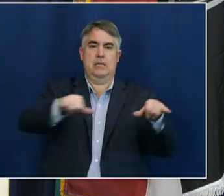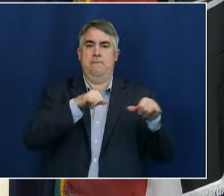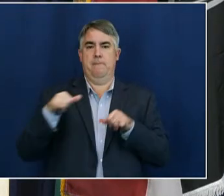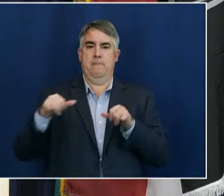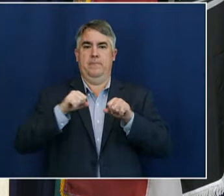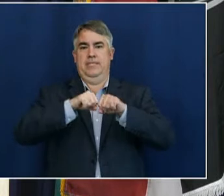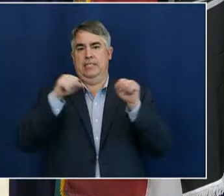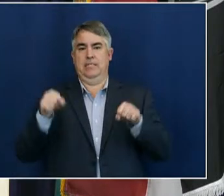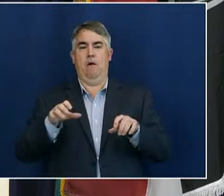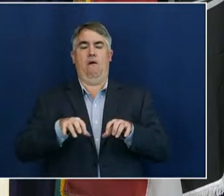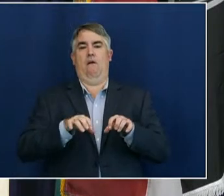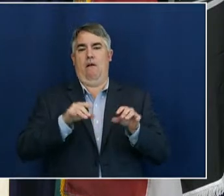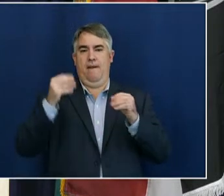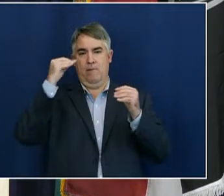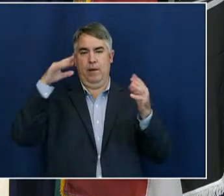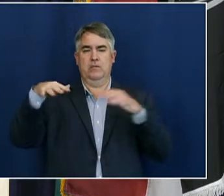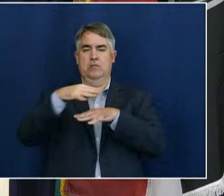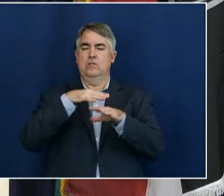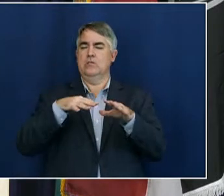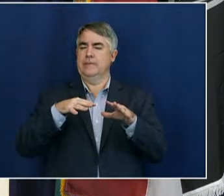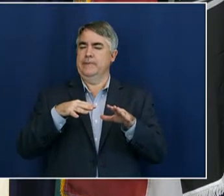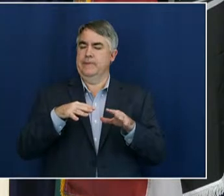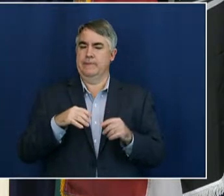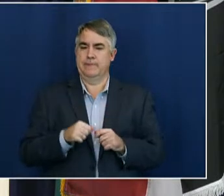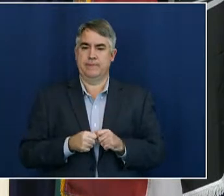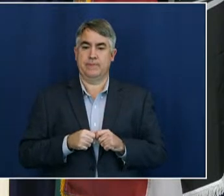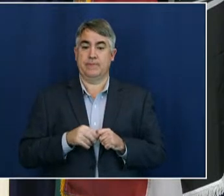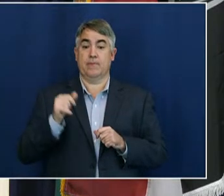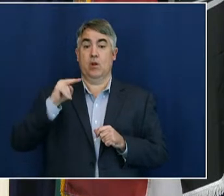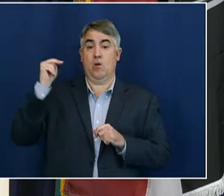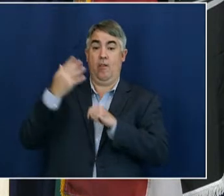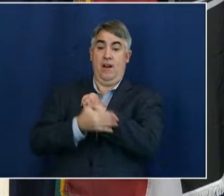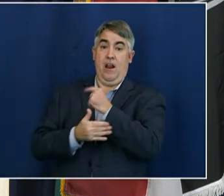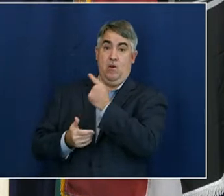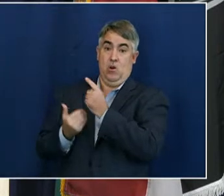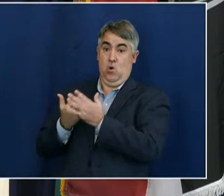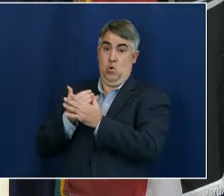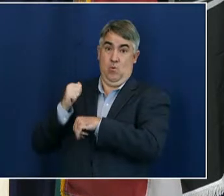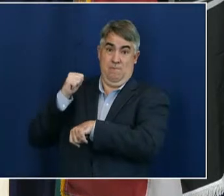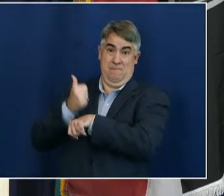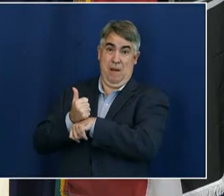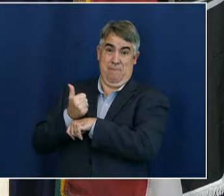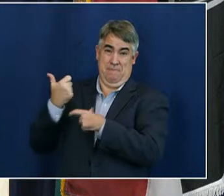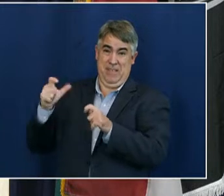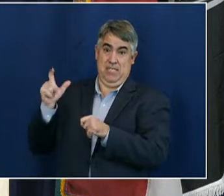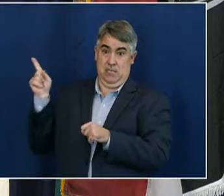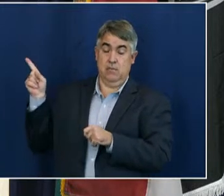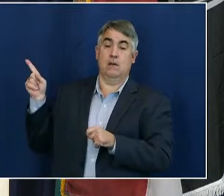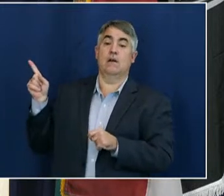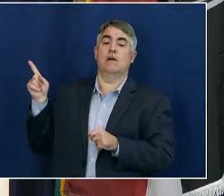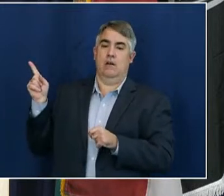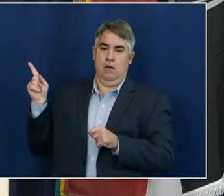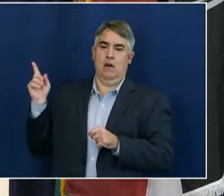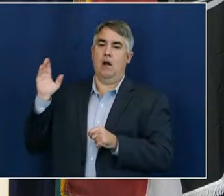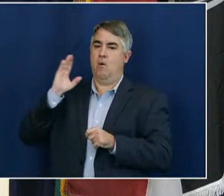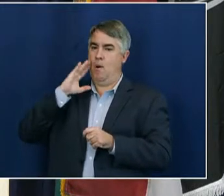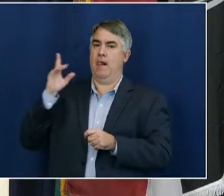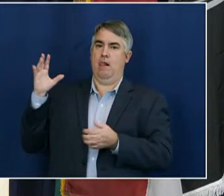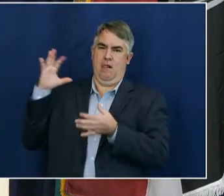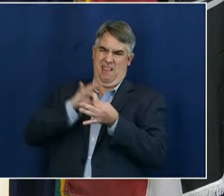system. The super station we launch in North County on Sunday will be in that system, and that is where you'll schedule your first and second at the same